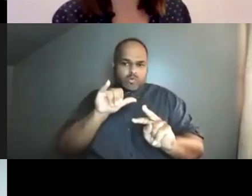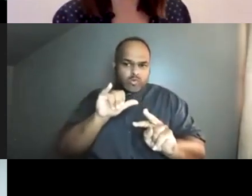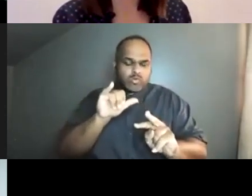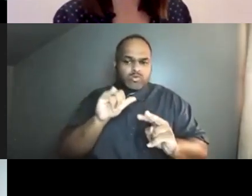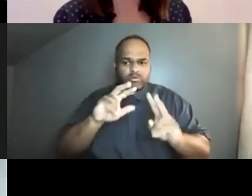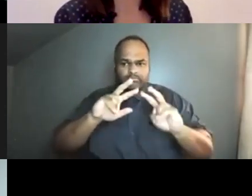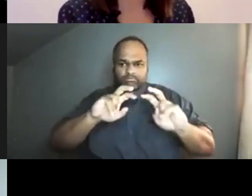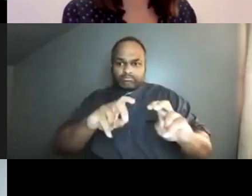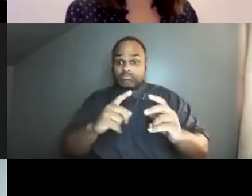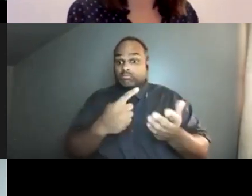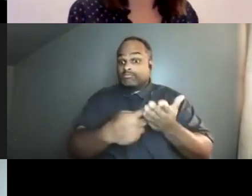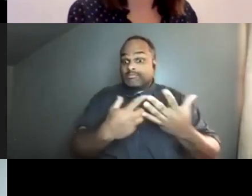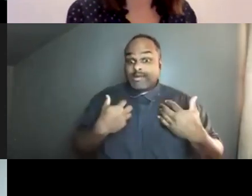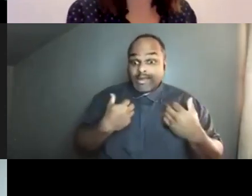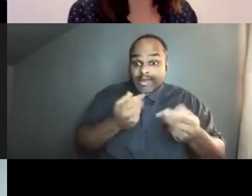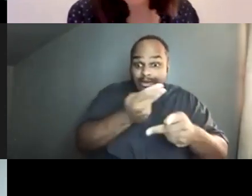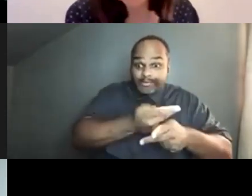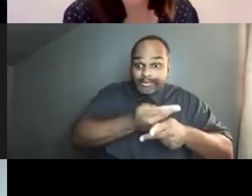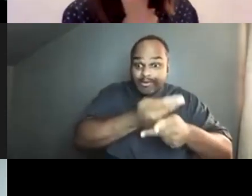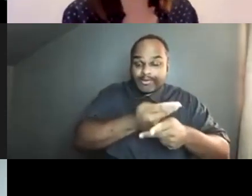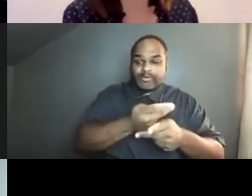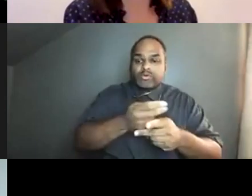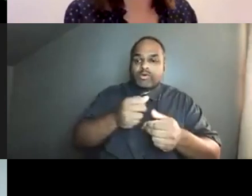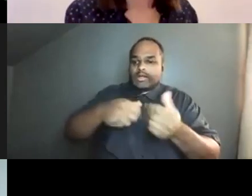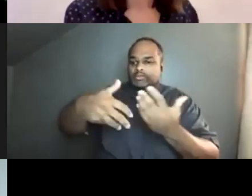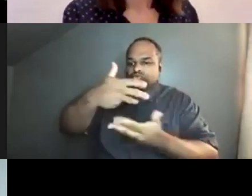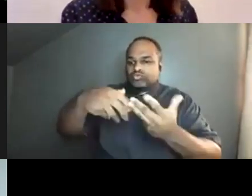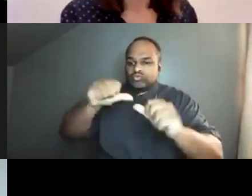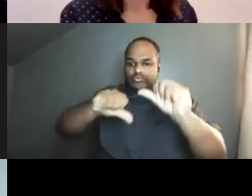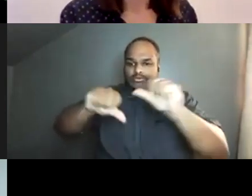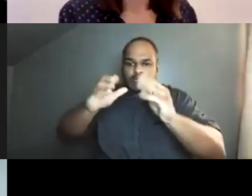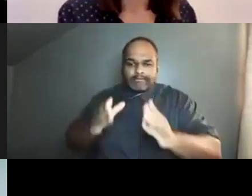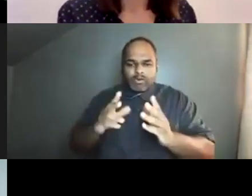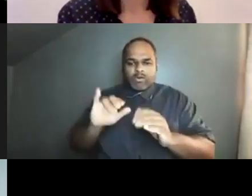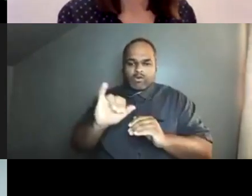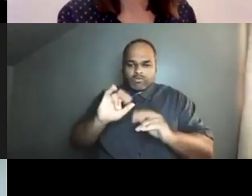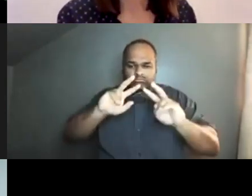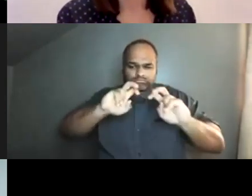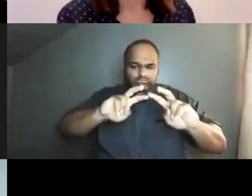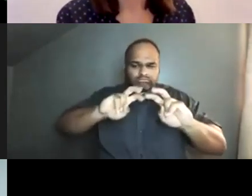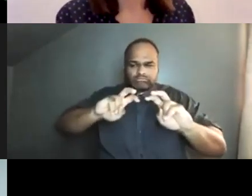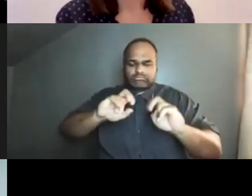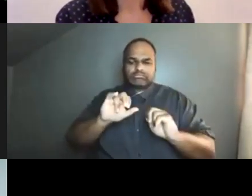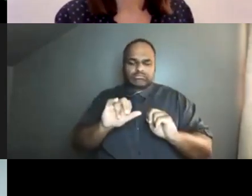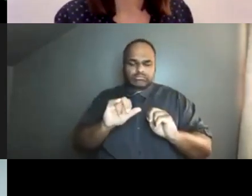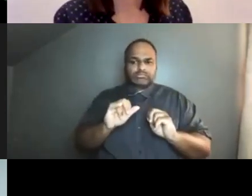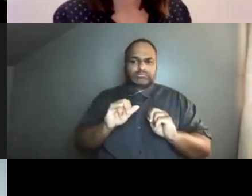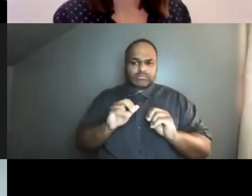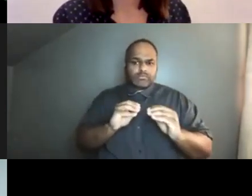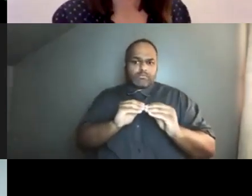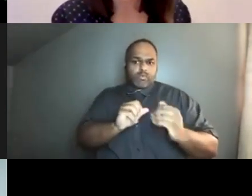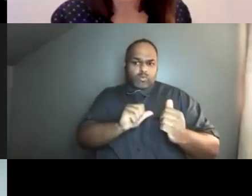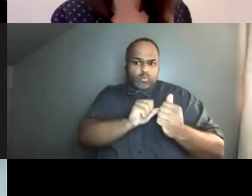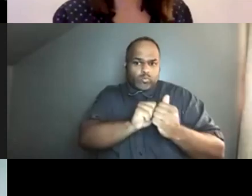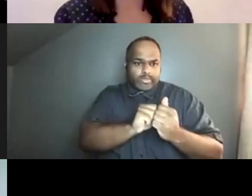course, healthcare researchers, but also social scientists who started working more closely